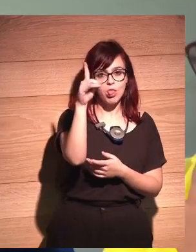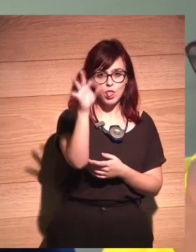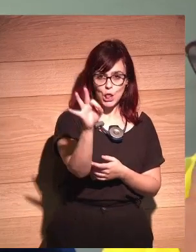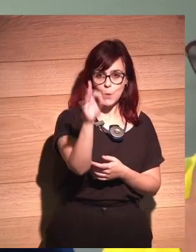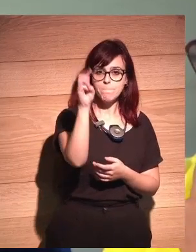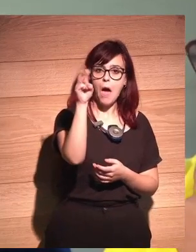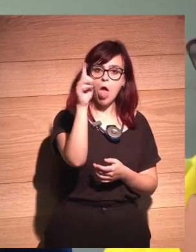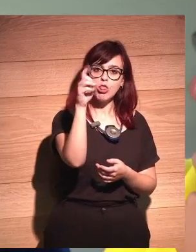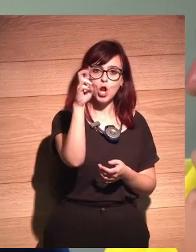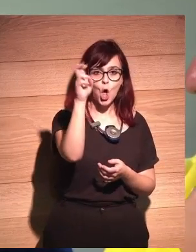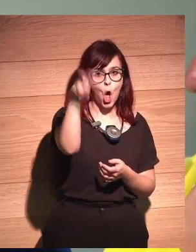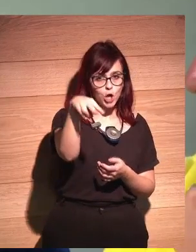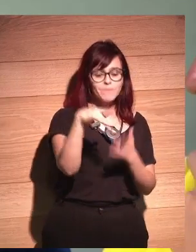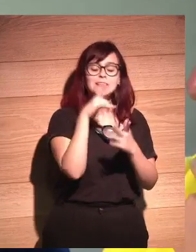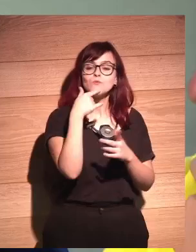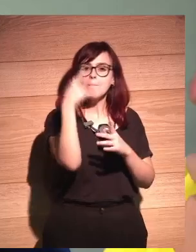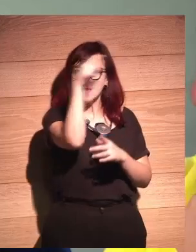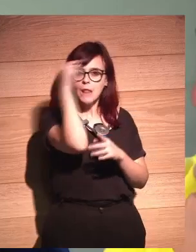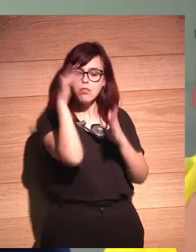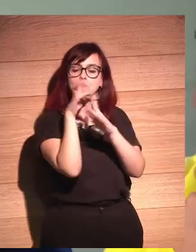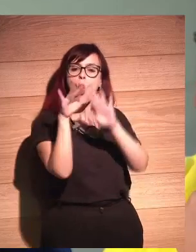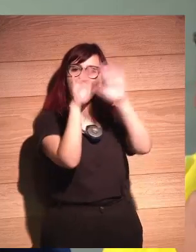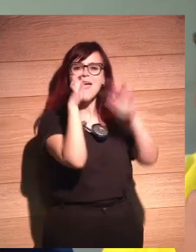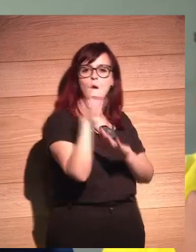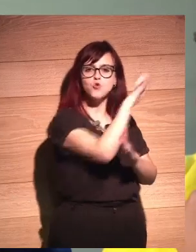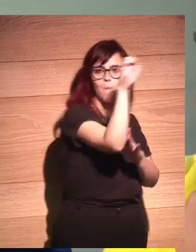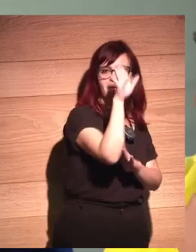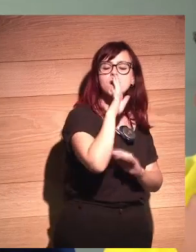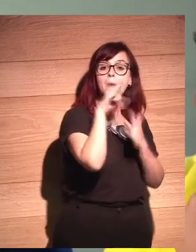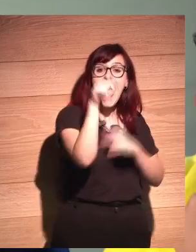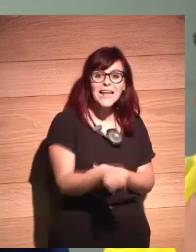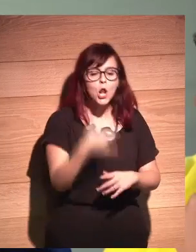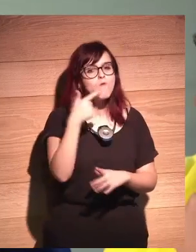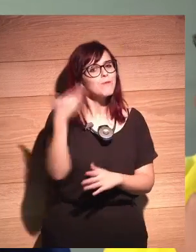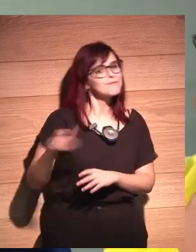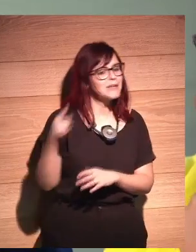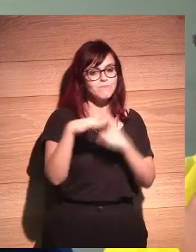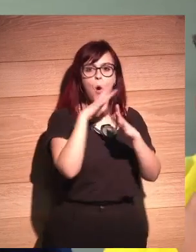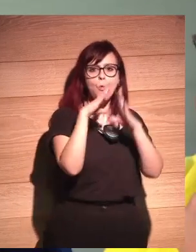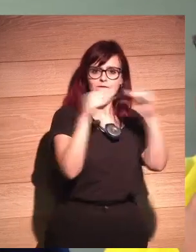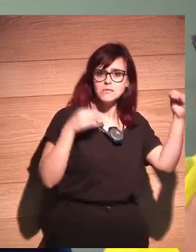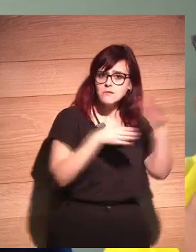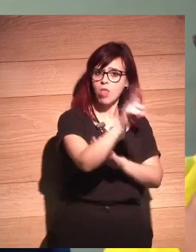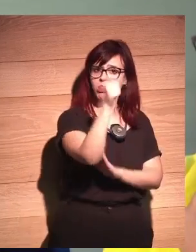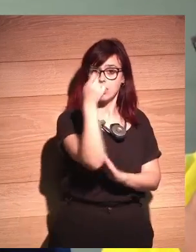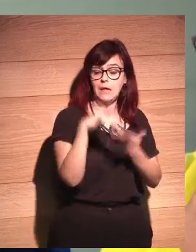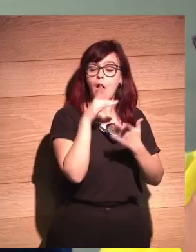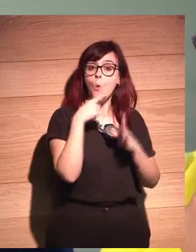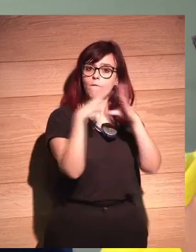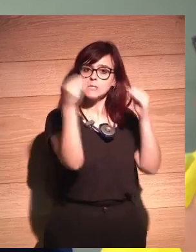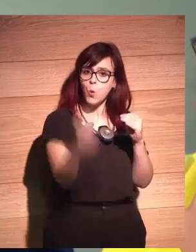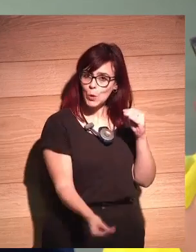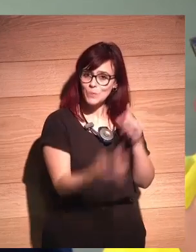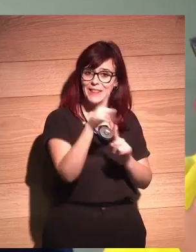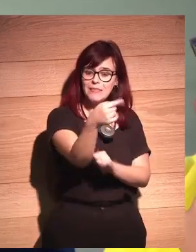This person that is called Eduardo Padron told us this is a very European mindset, because here the most important thing is to access university. When